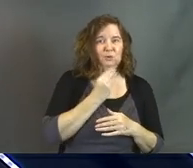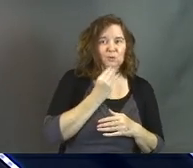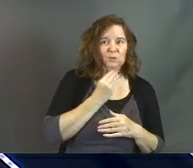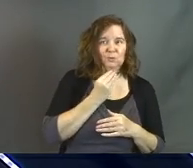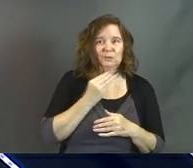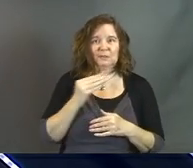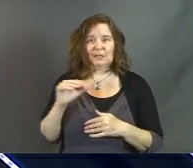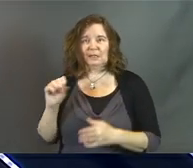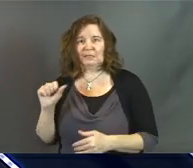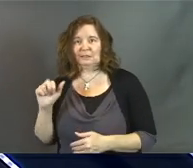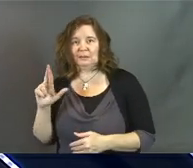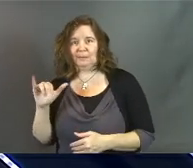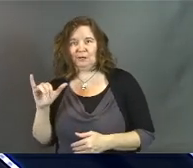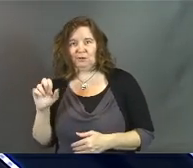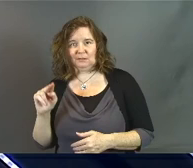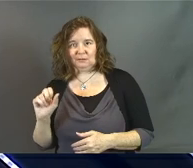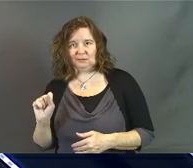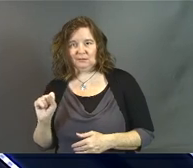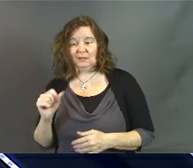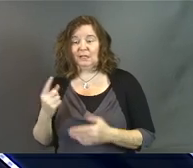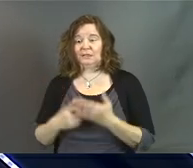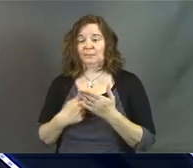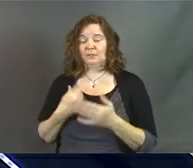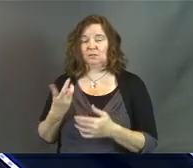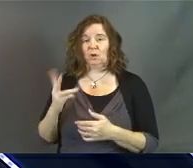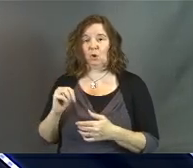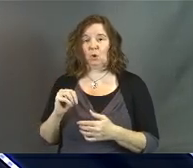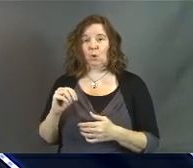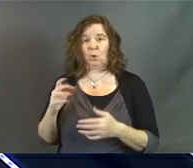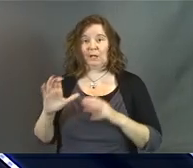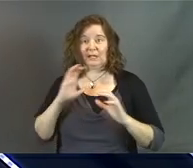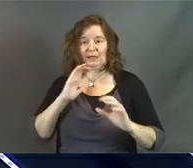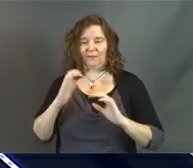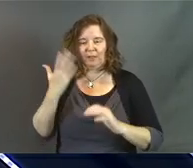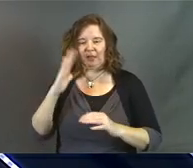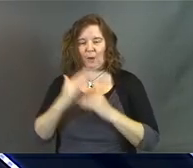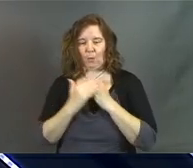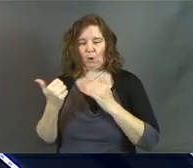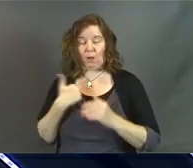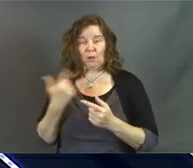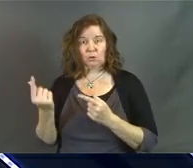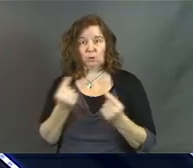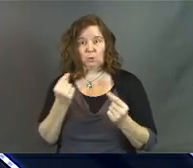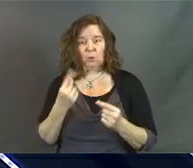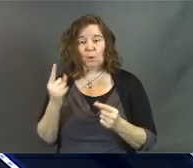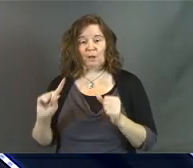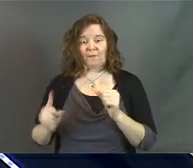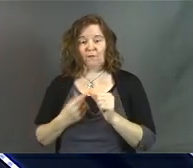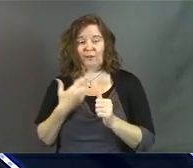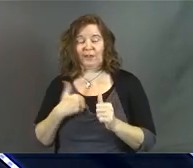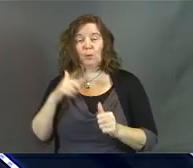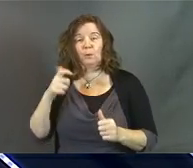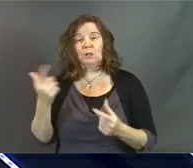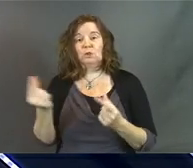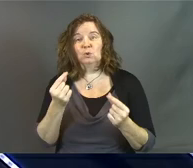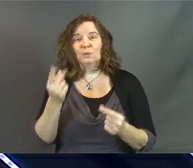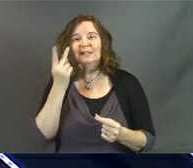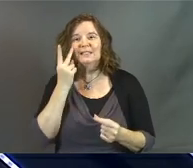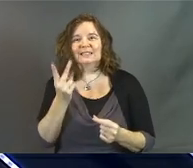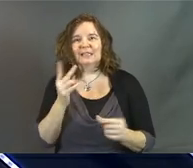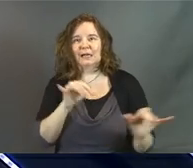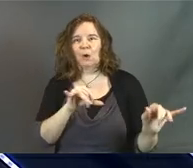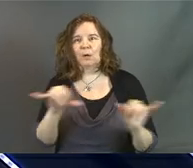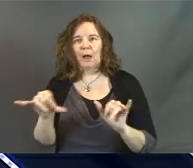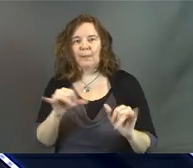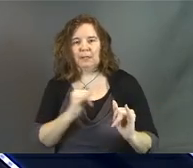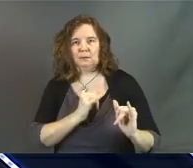Samaritans. Sometimes in our own racial conversations that God will call us to, one of the first things that we need to do is seek out